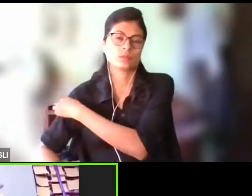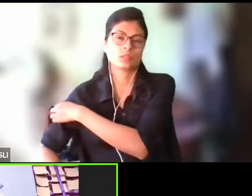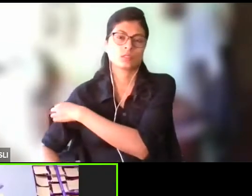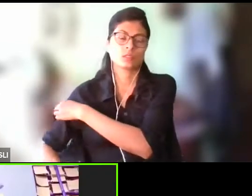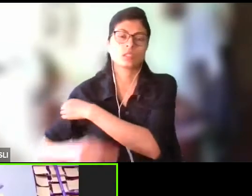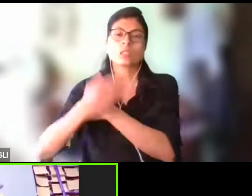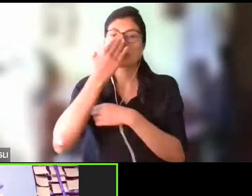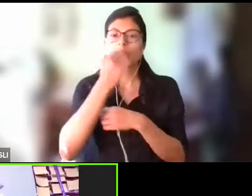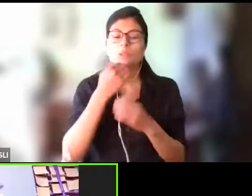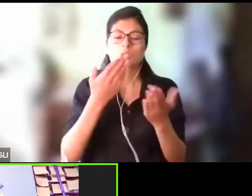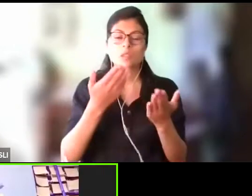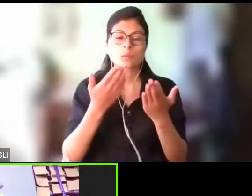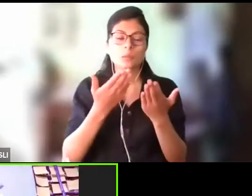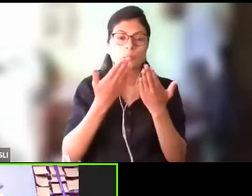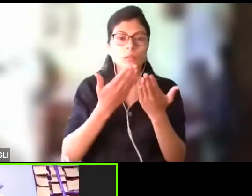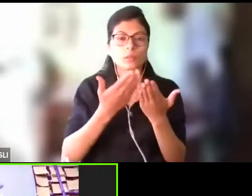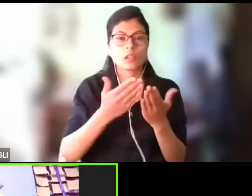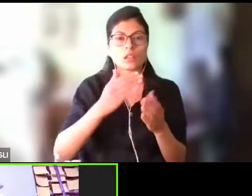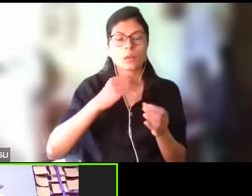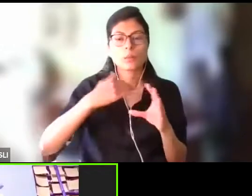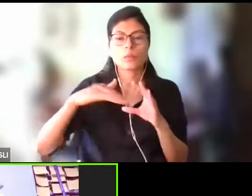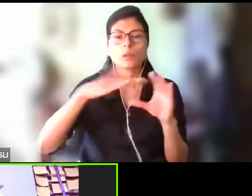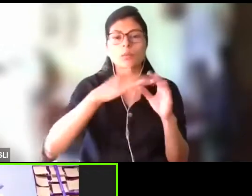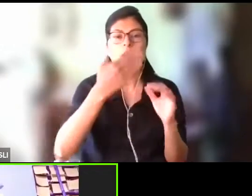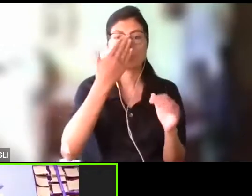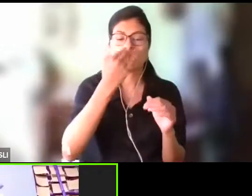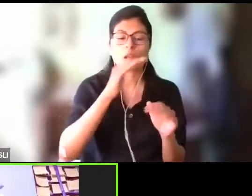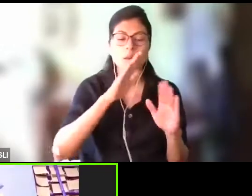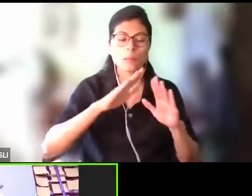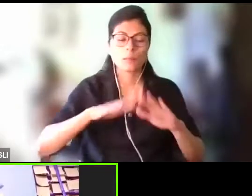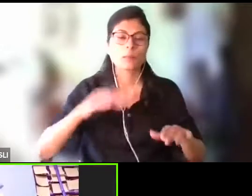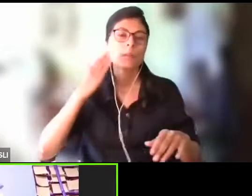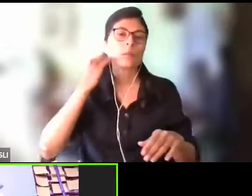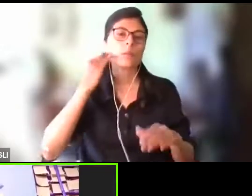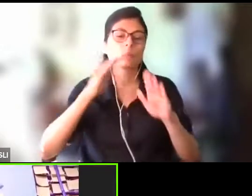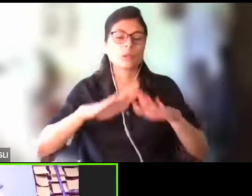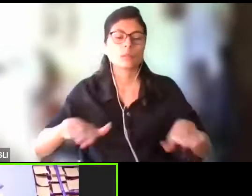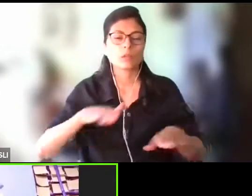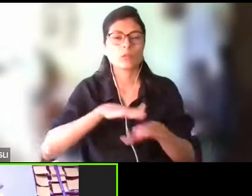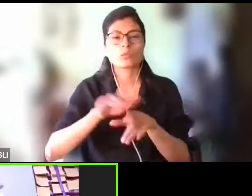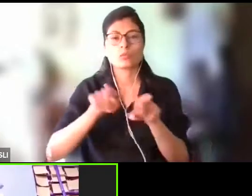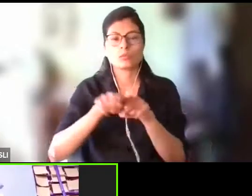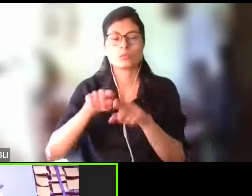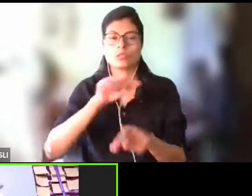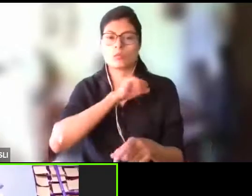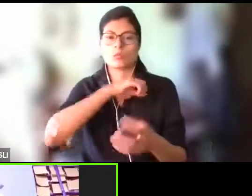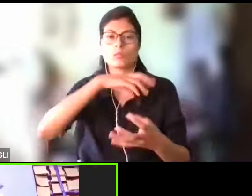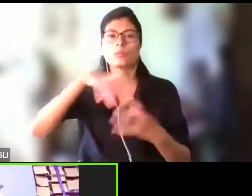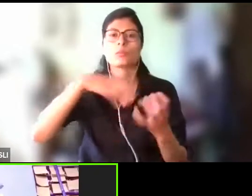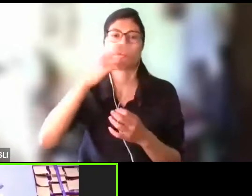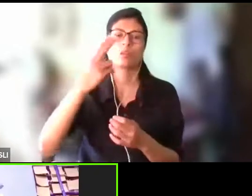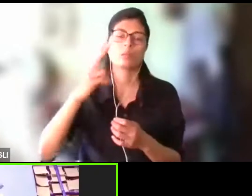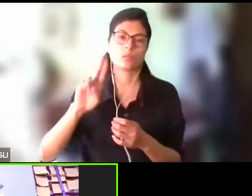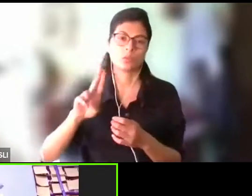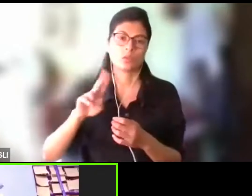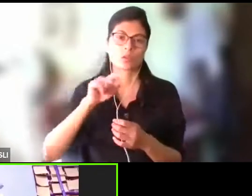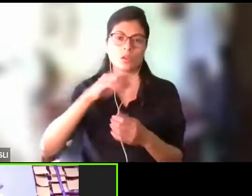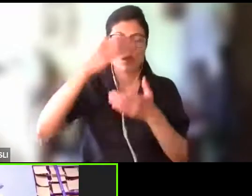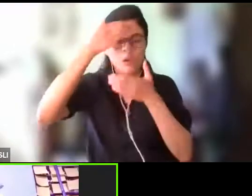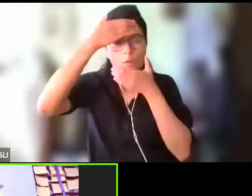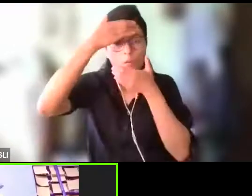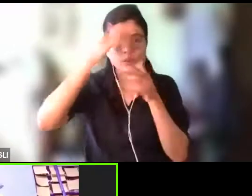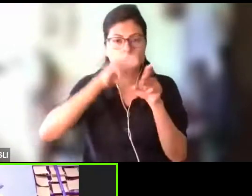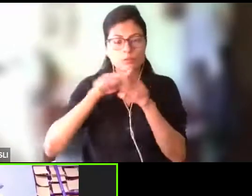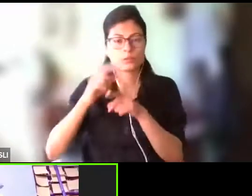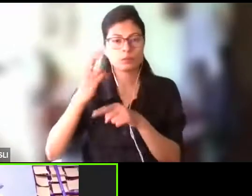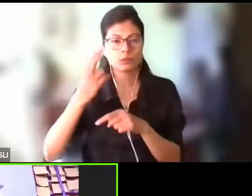of children that were killed or kidnapped because they were going to school. And there are also cases